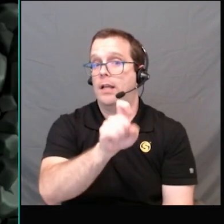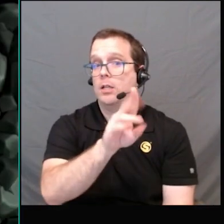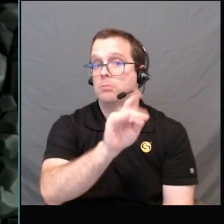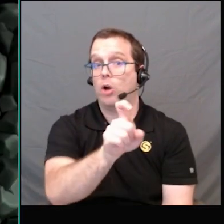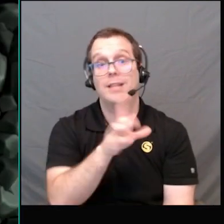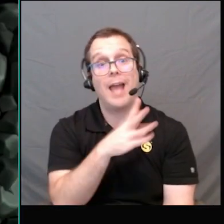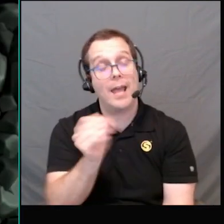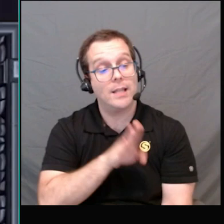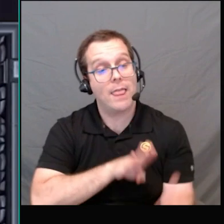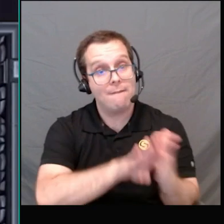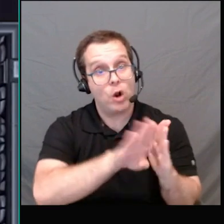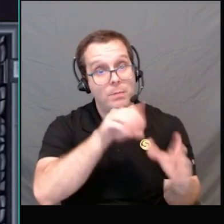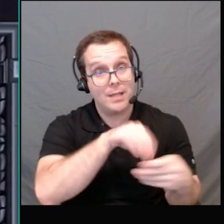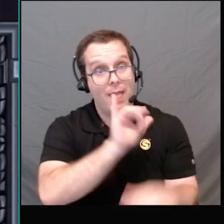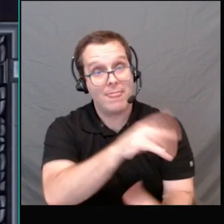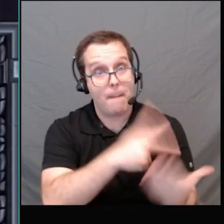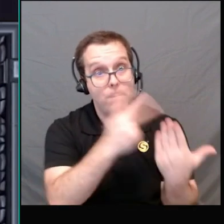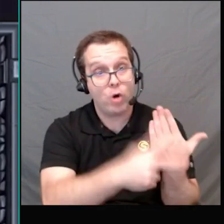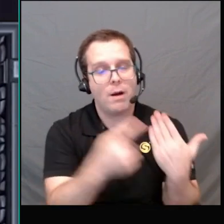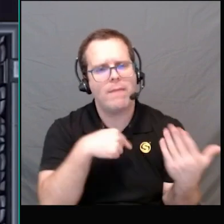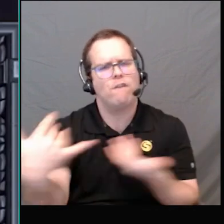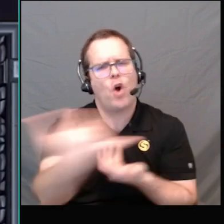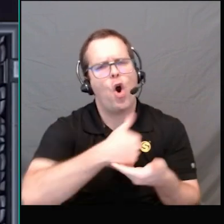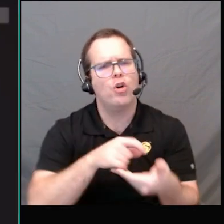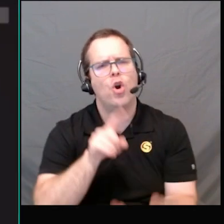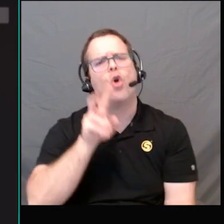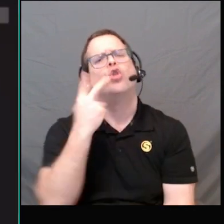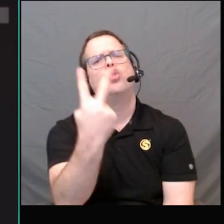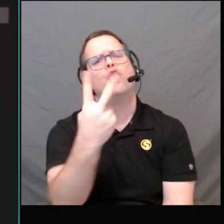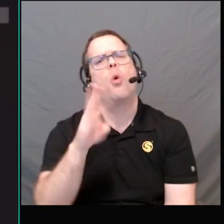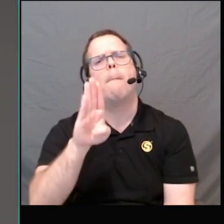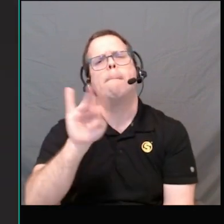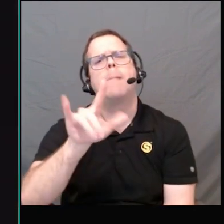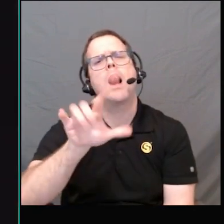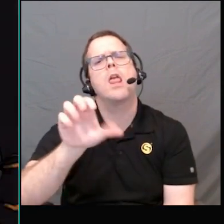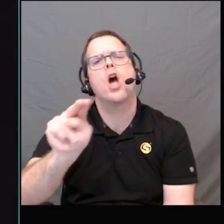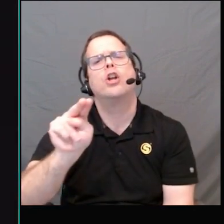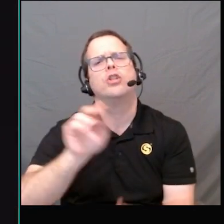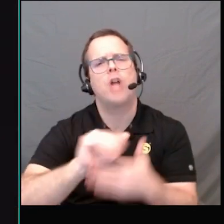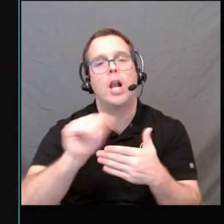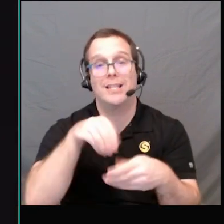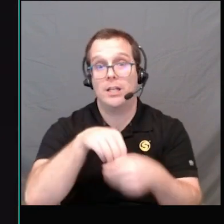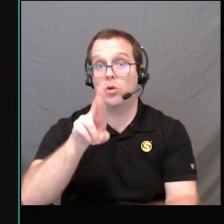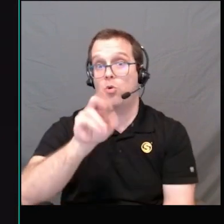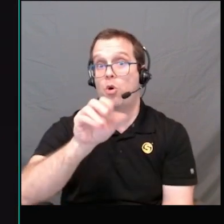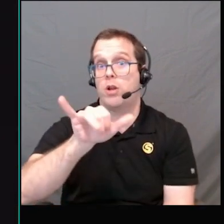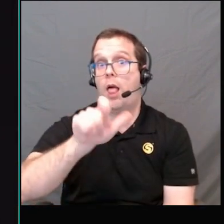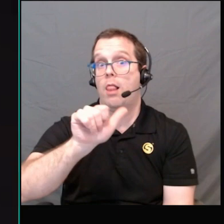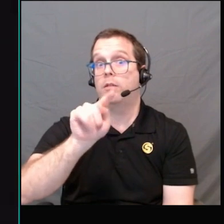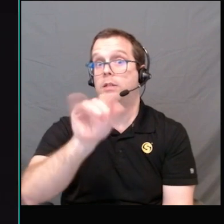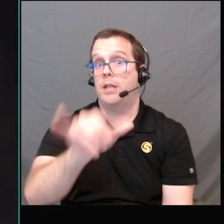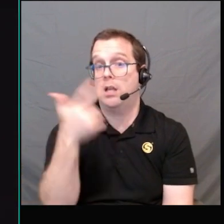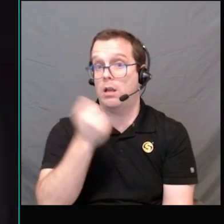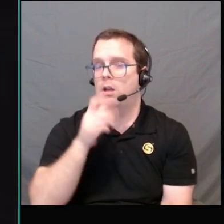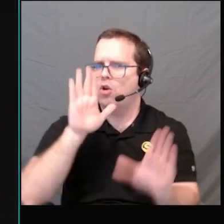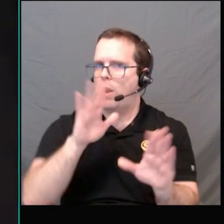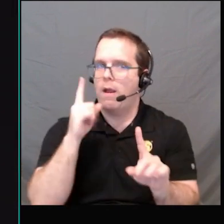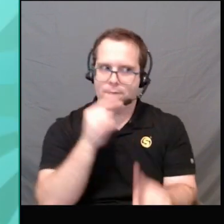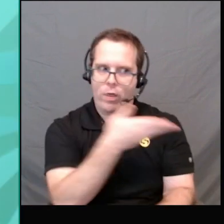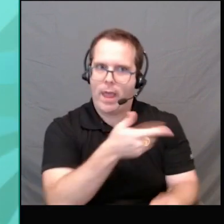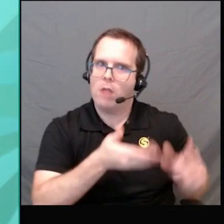program have now earned well over $2 billion in royalties, which just feels great when we think about sustainability for independent